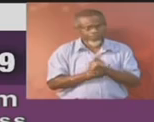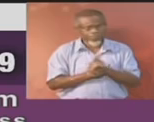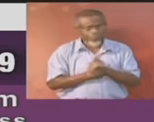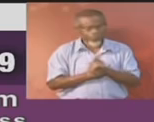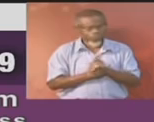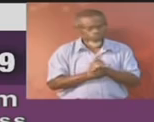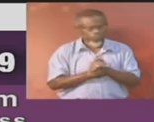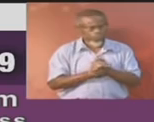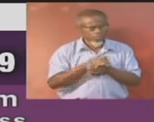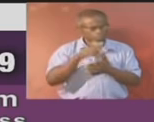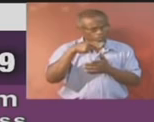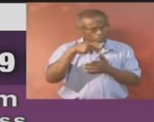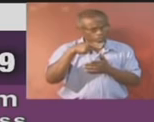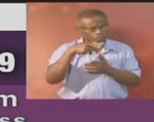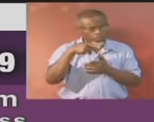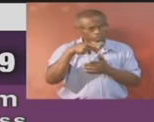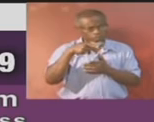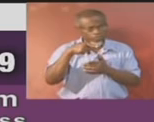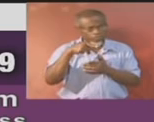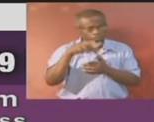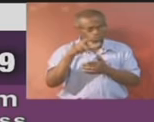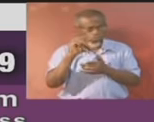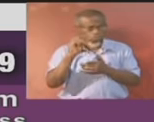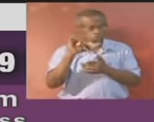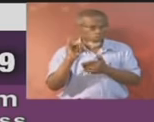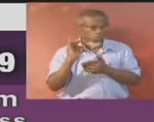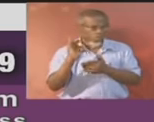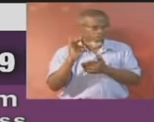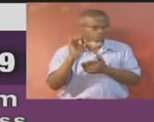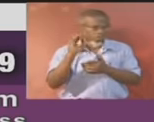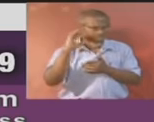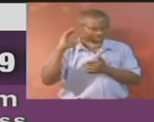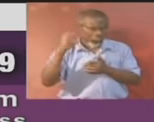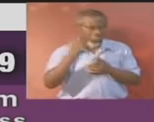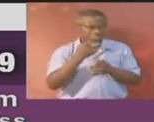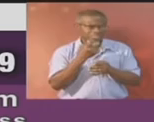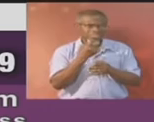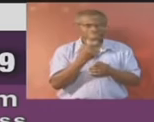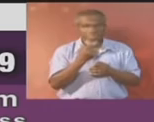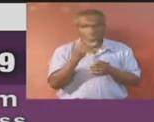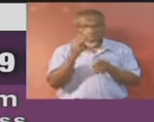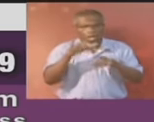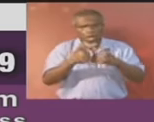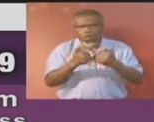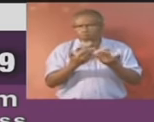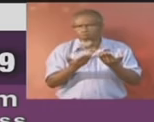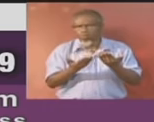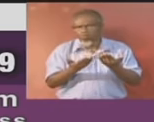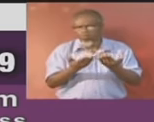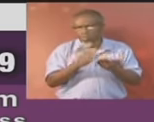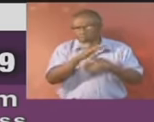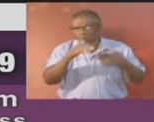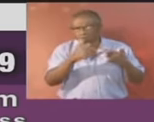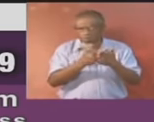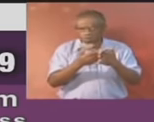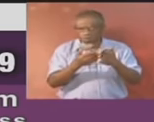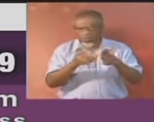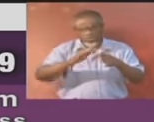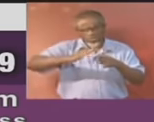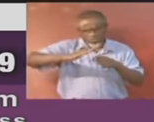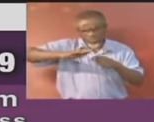did offer us a breakdown of the presence of the variant. She did state that all versions of COVID-19